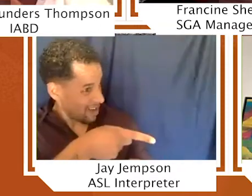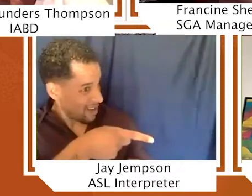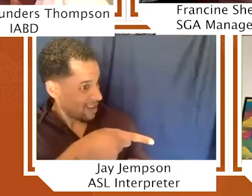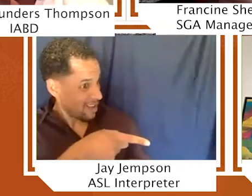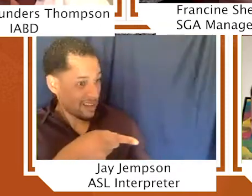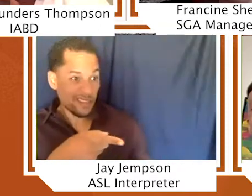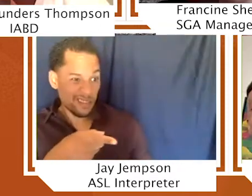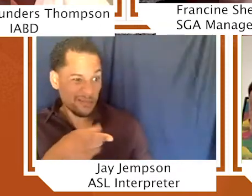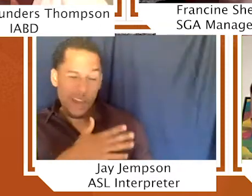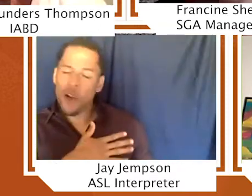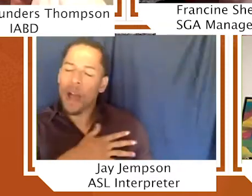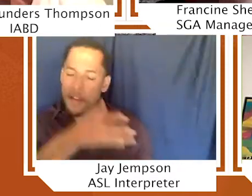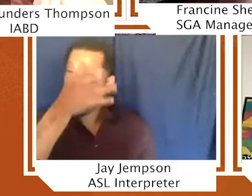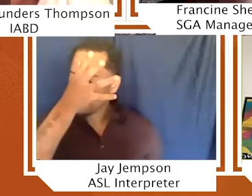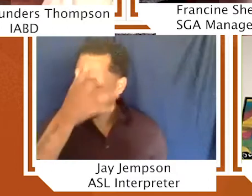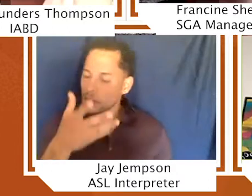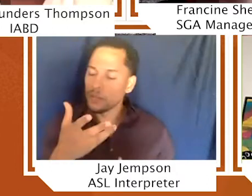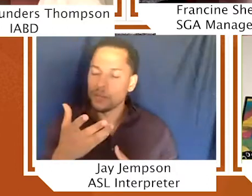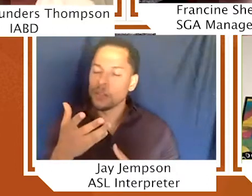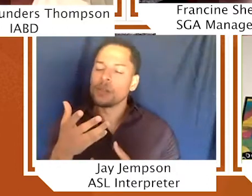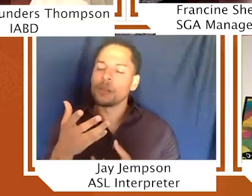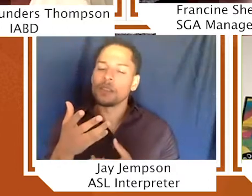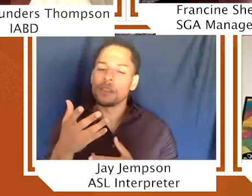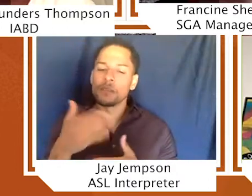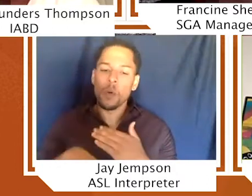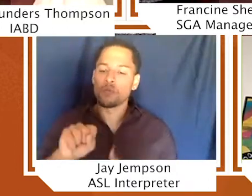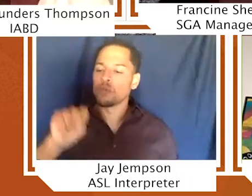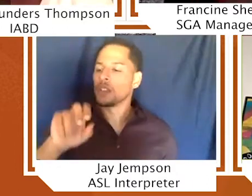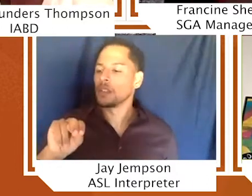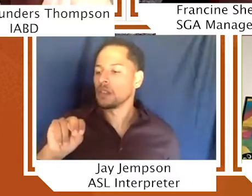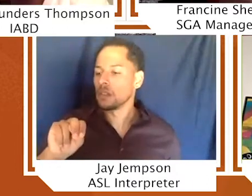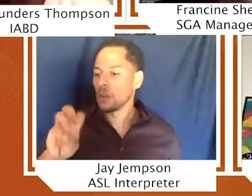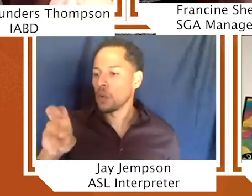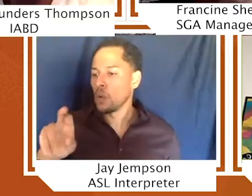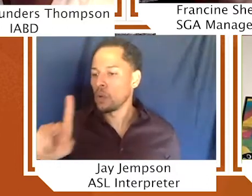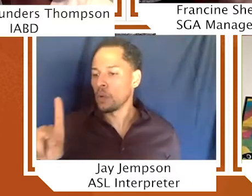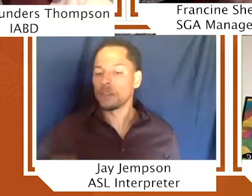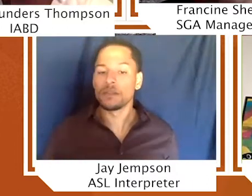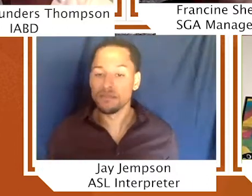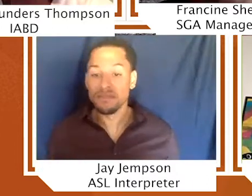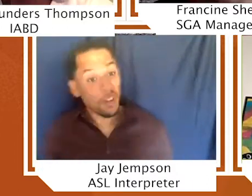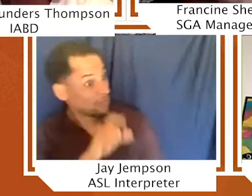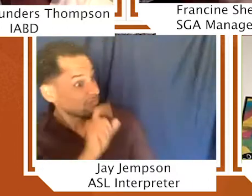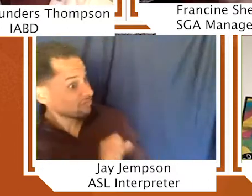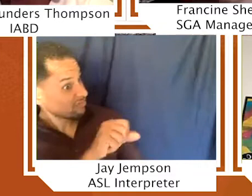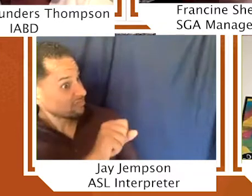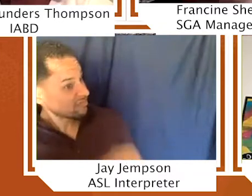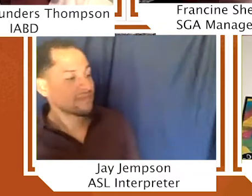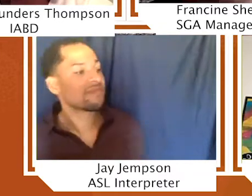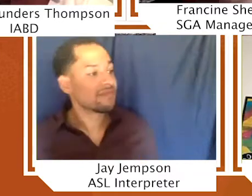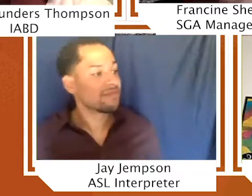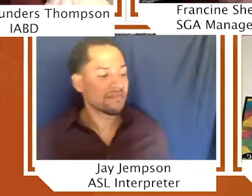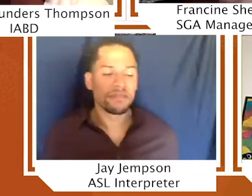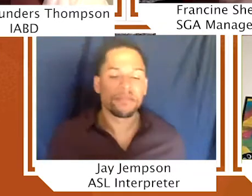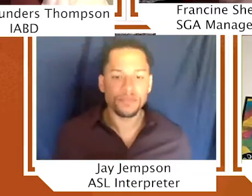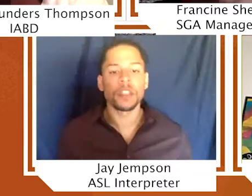Yeah. Now I want to kind of bring us back in, but I want to kind of shift gears. We've been talking about doing the work, right? We've been talking